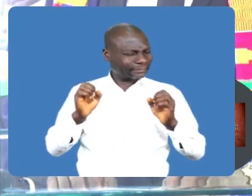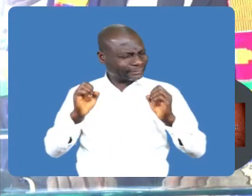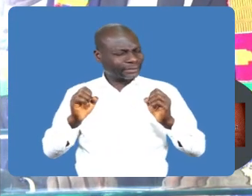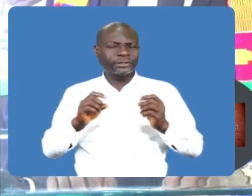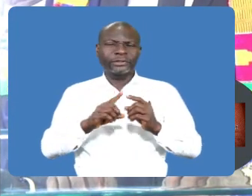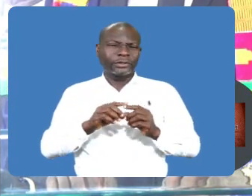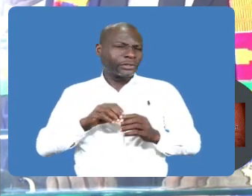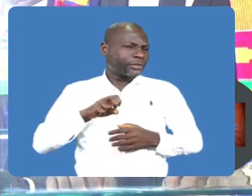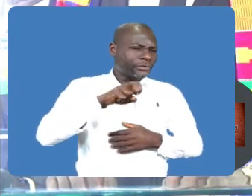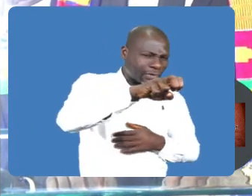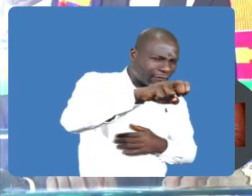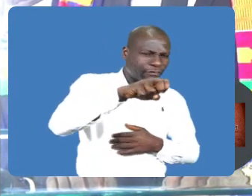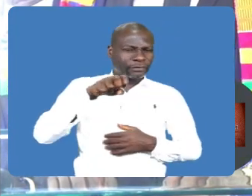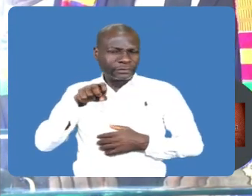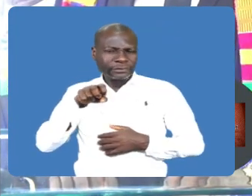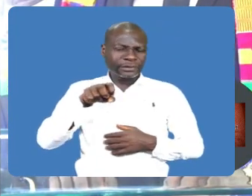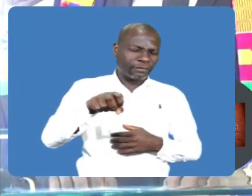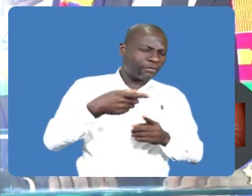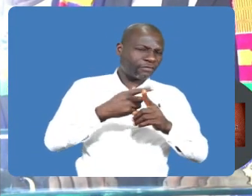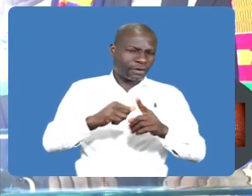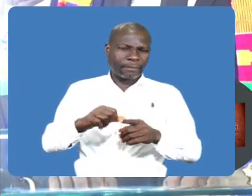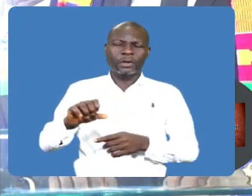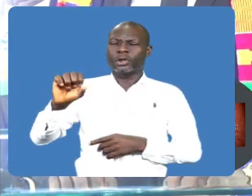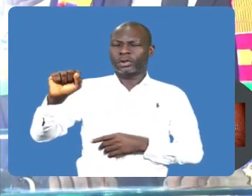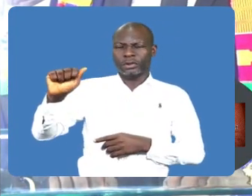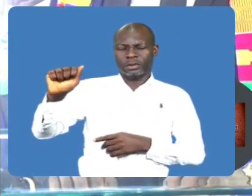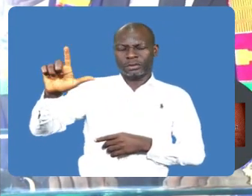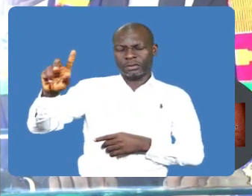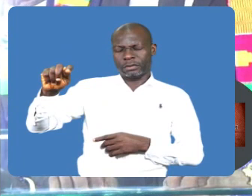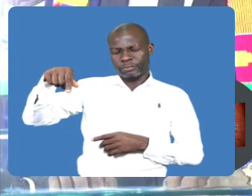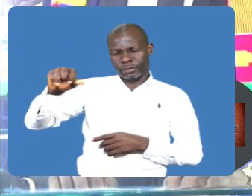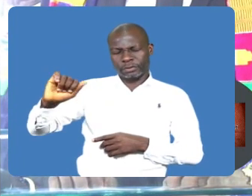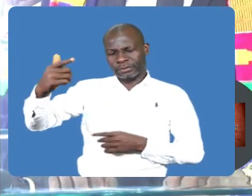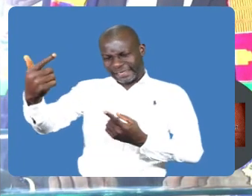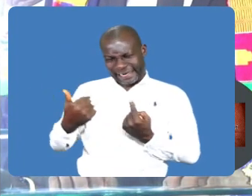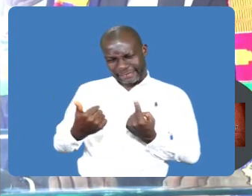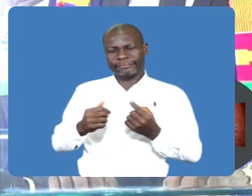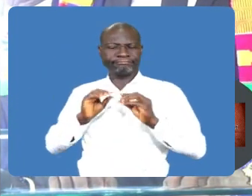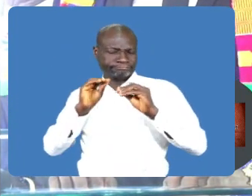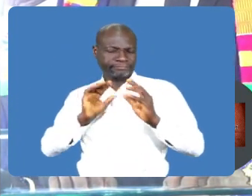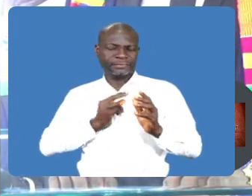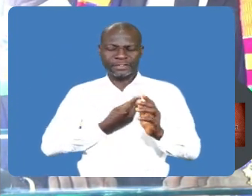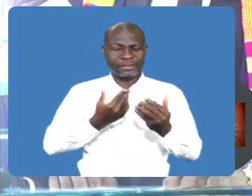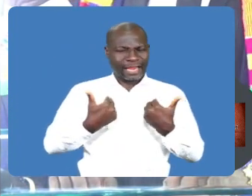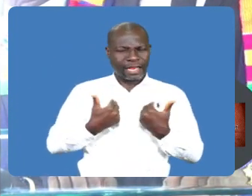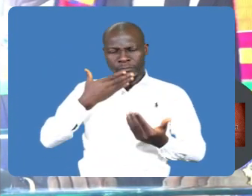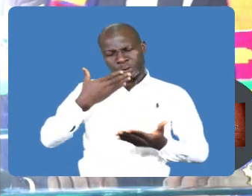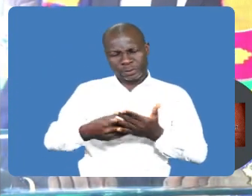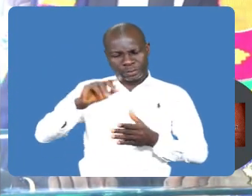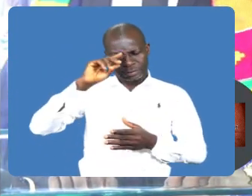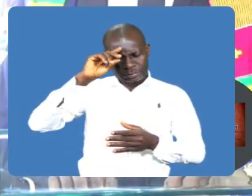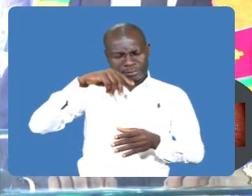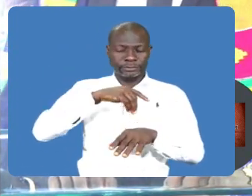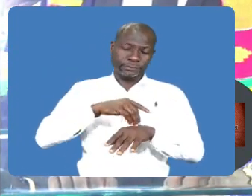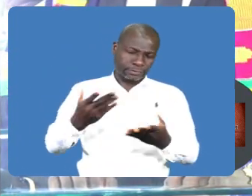week, and making sure that he equips us with the requisite knowledge needed in our ministries. Indeed,